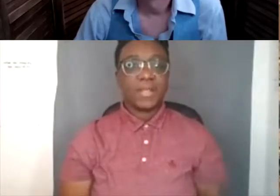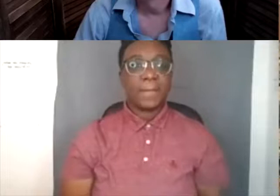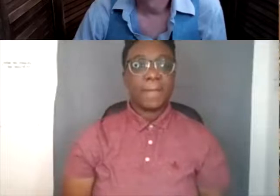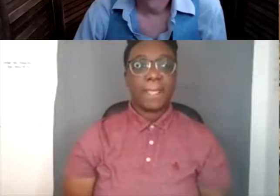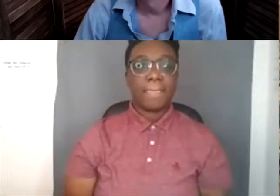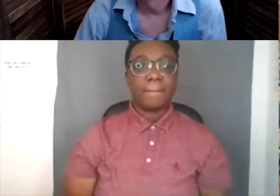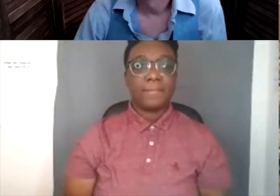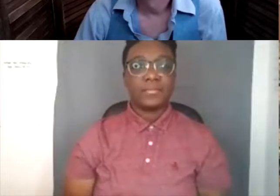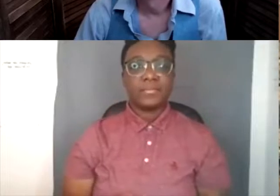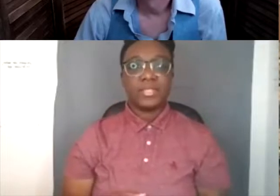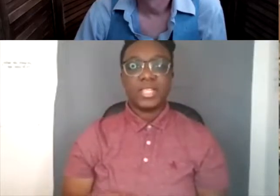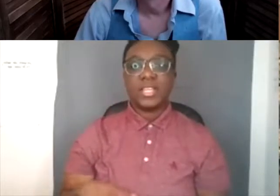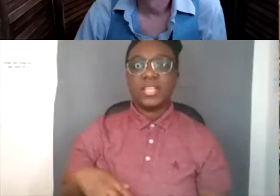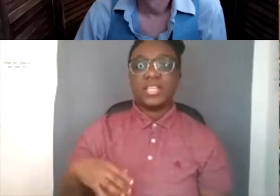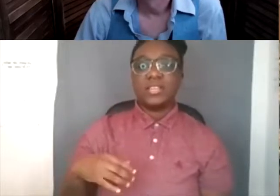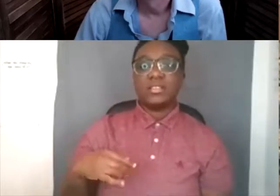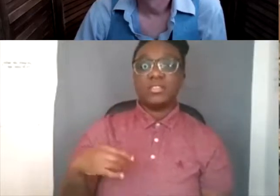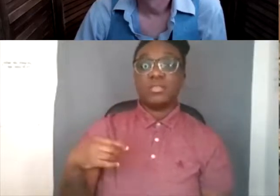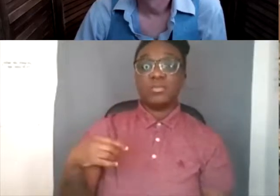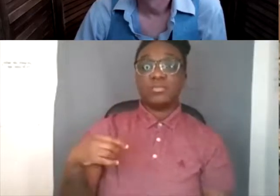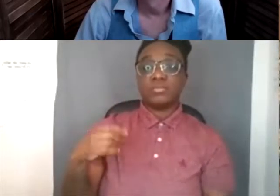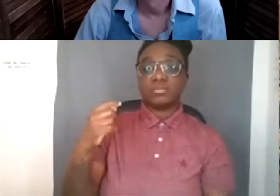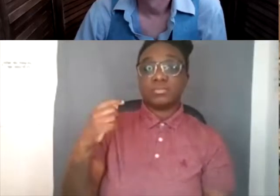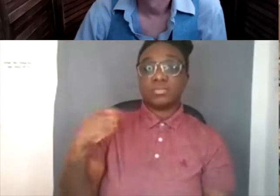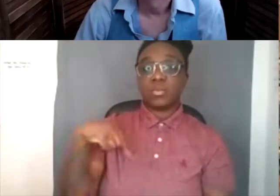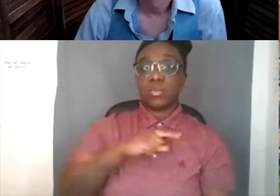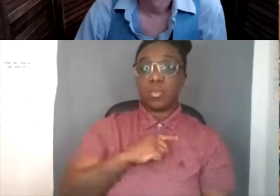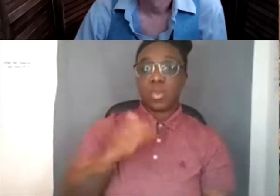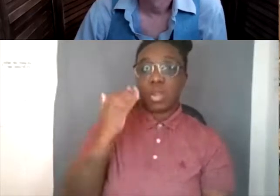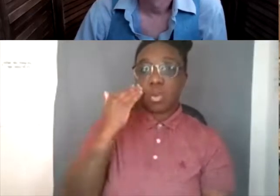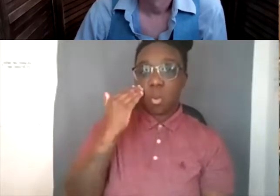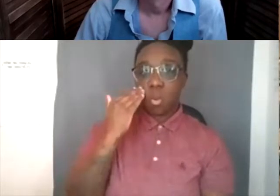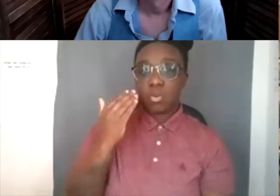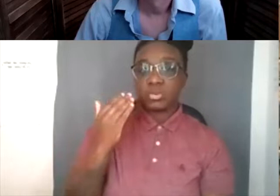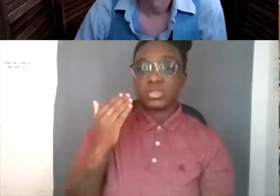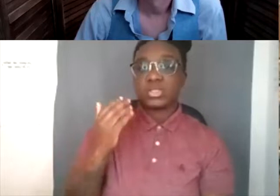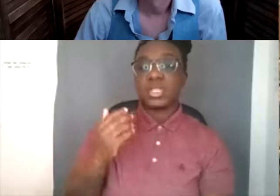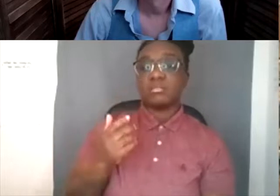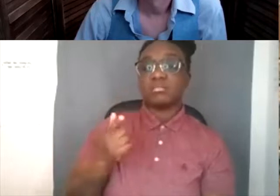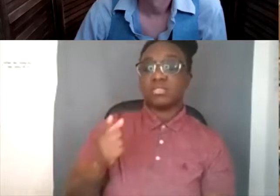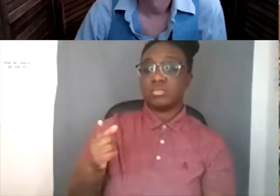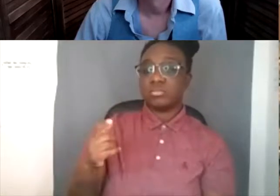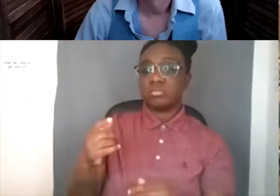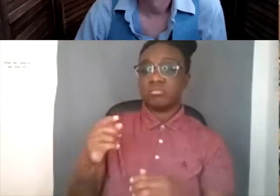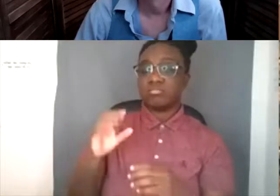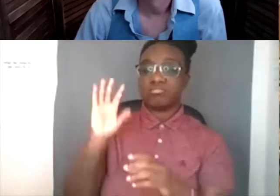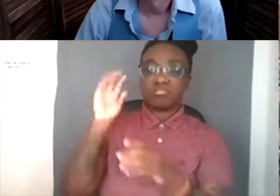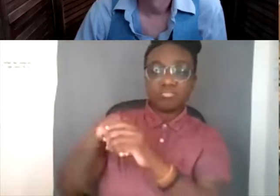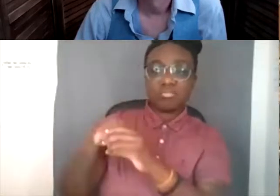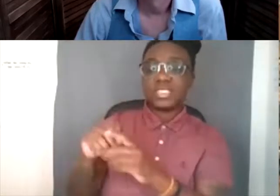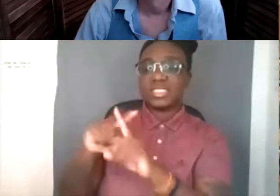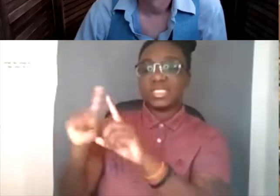we all know you as Mrs. C, the sweet mom from Happy Days, but you've played a variety of mom